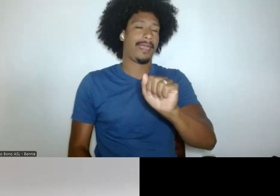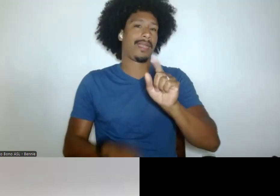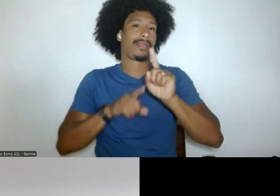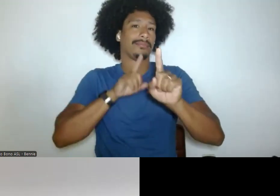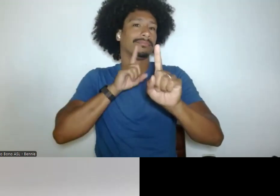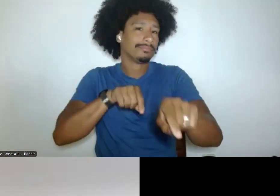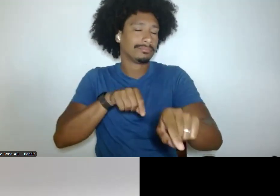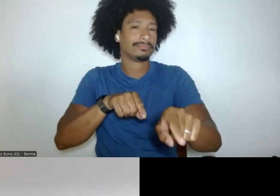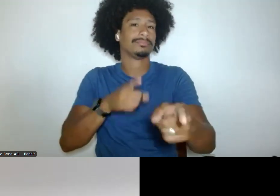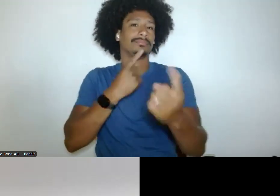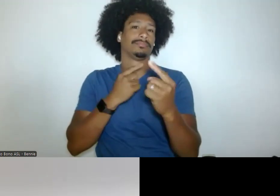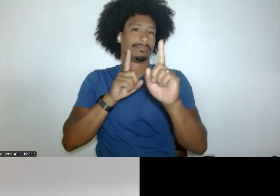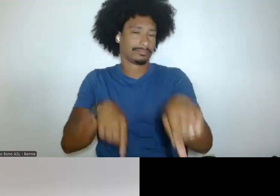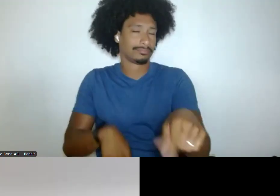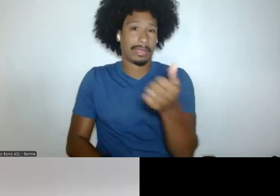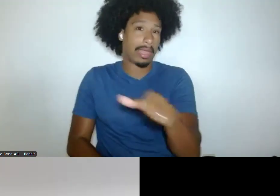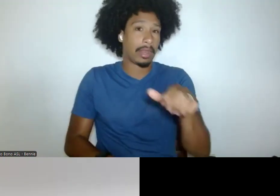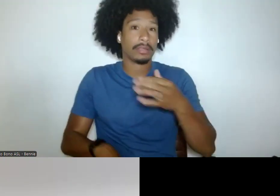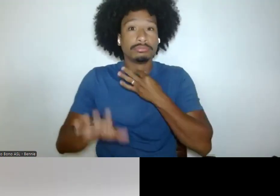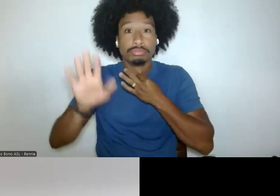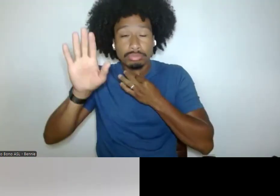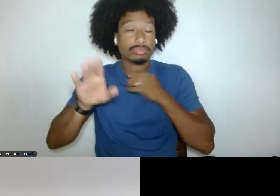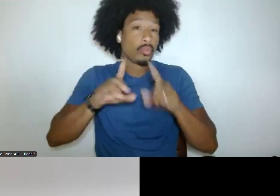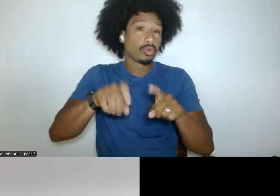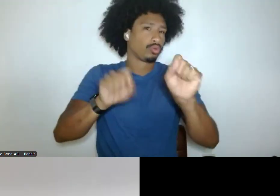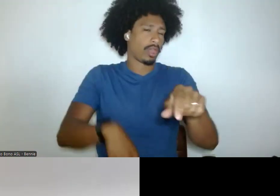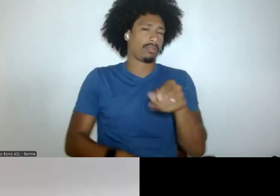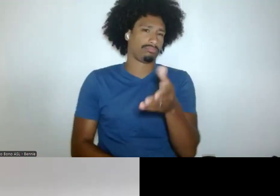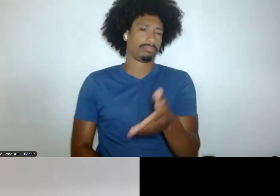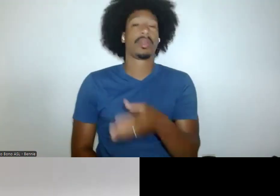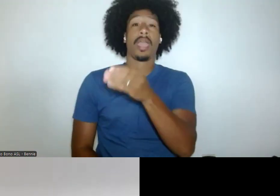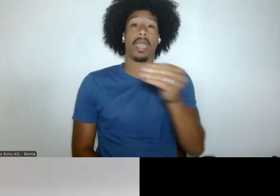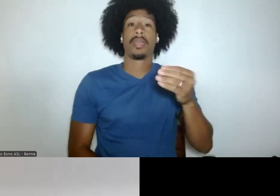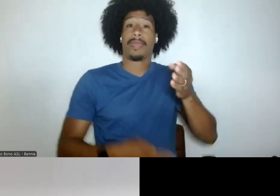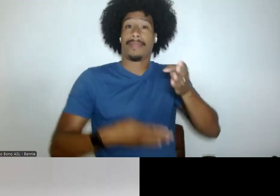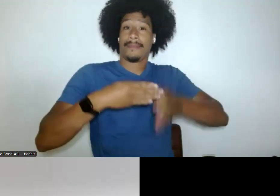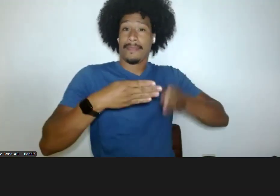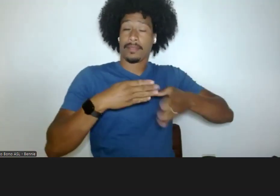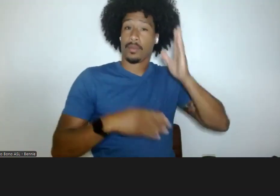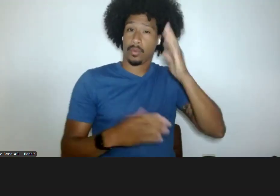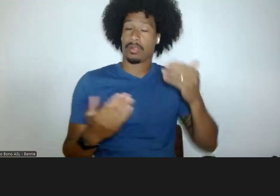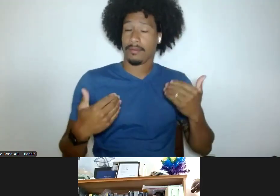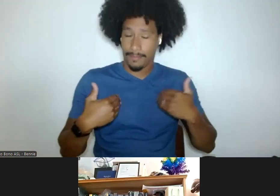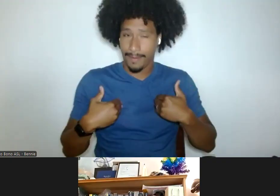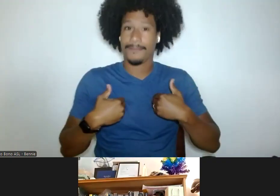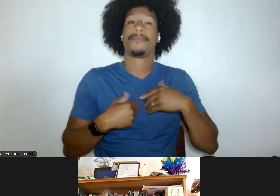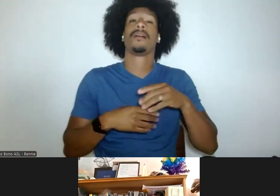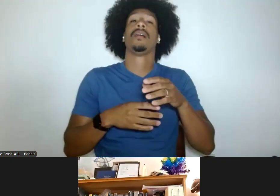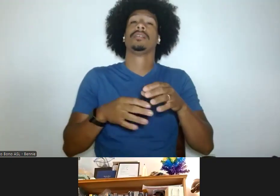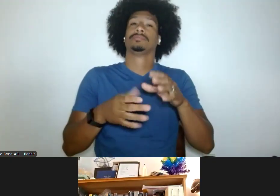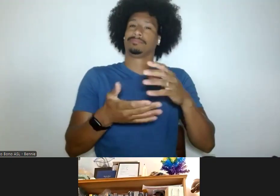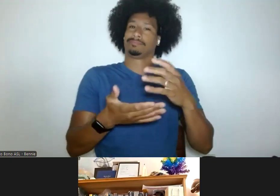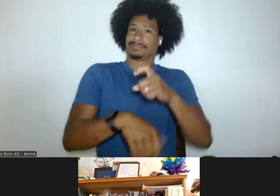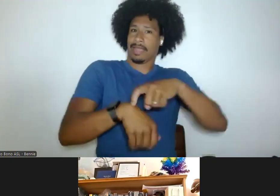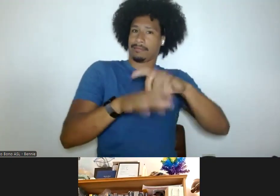have. We will also be having a dedicated question and answer period following the presentation and after a 5-minute